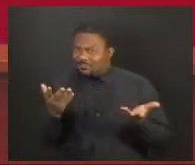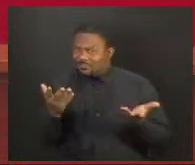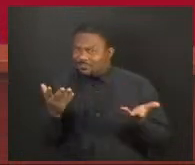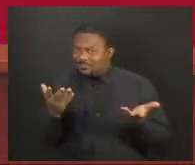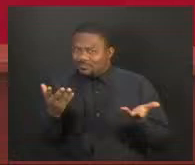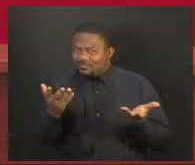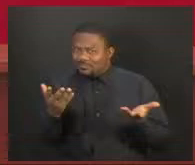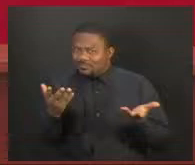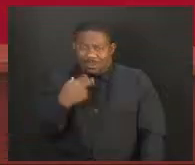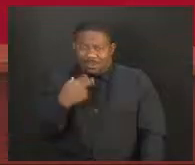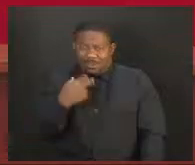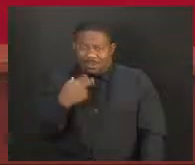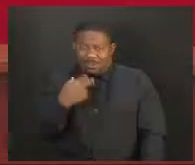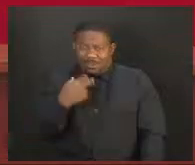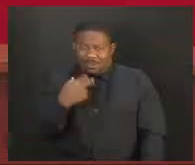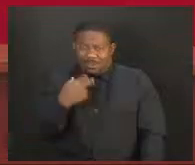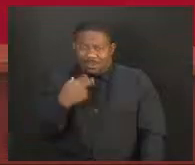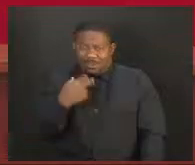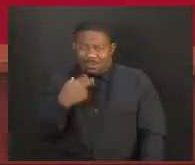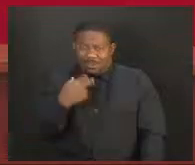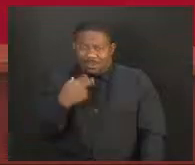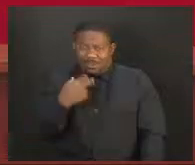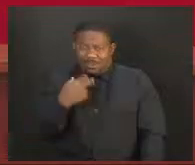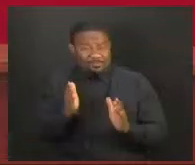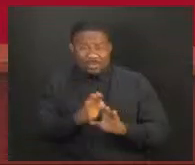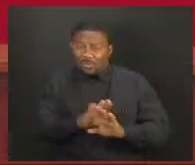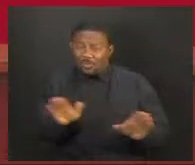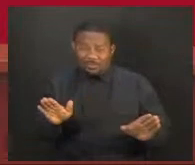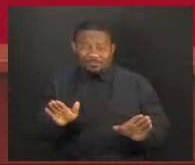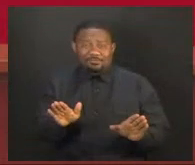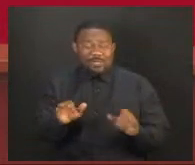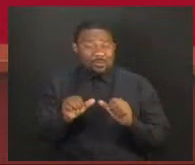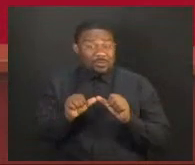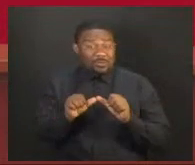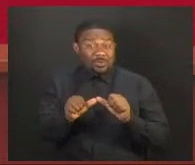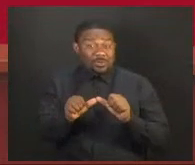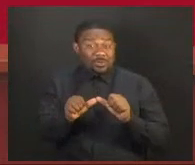Speaker to interrupt the proceedings.